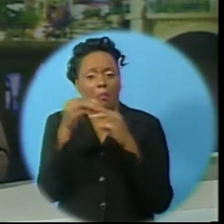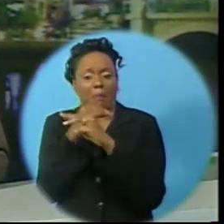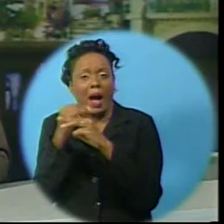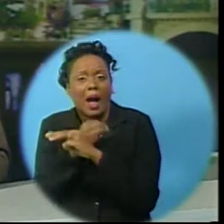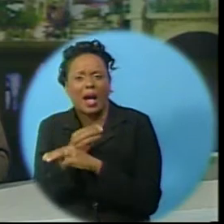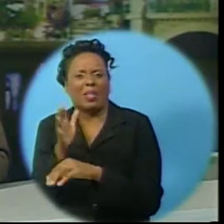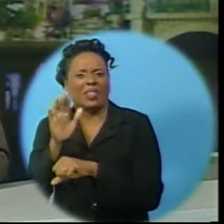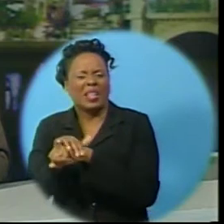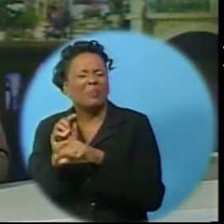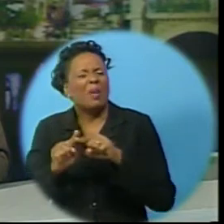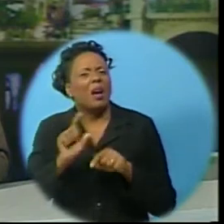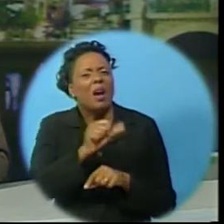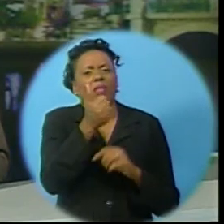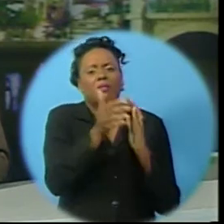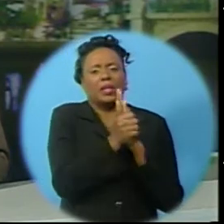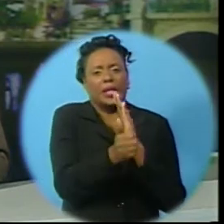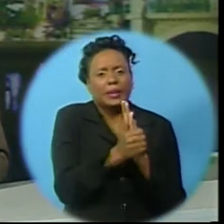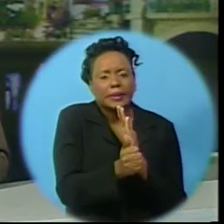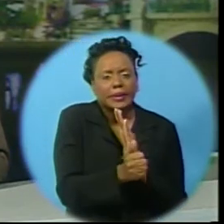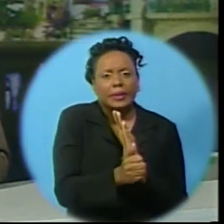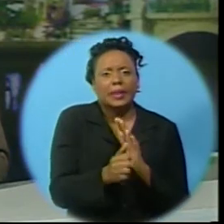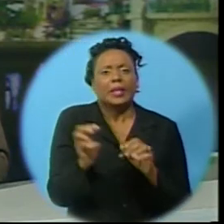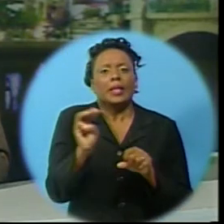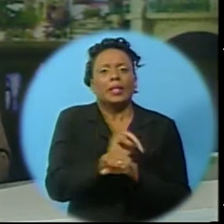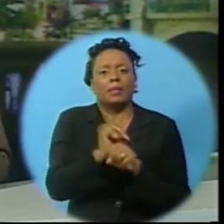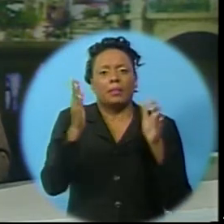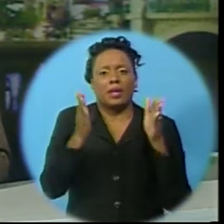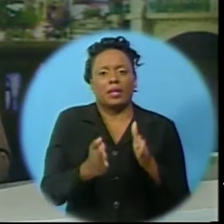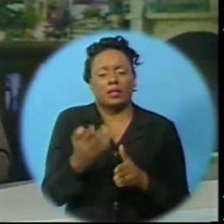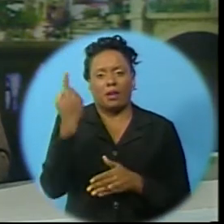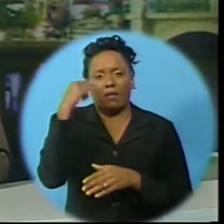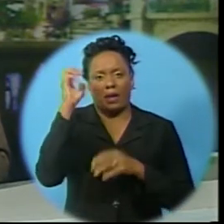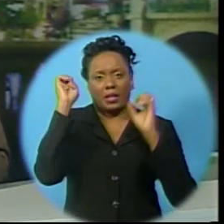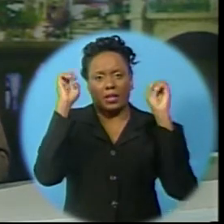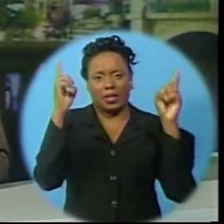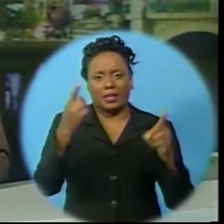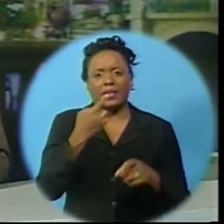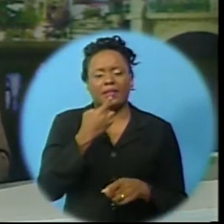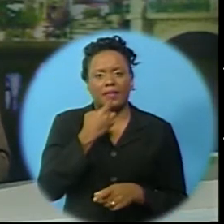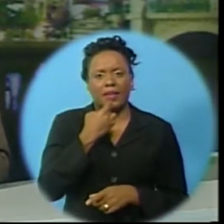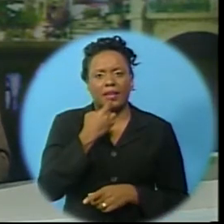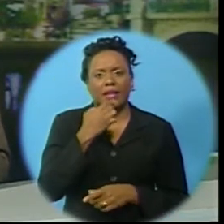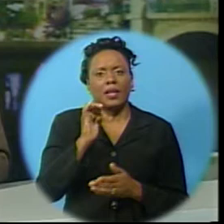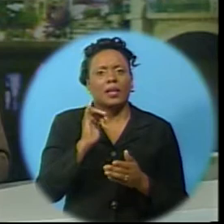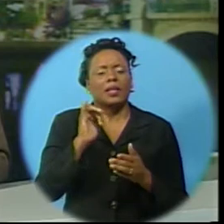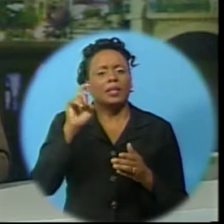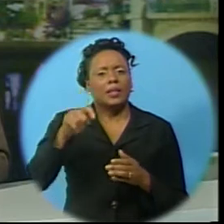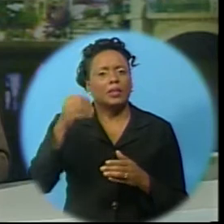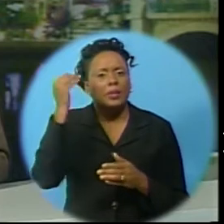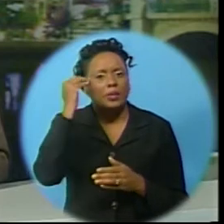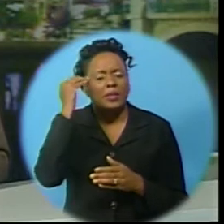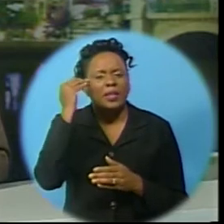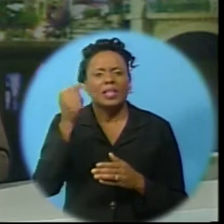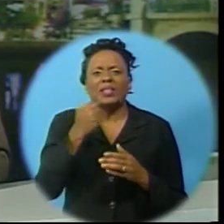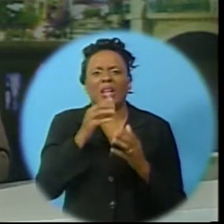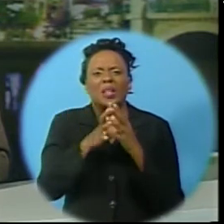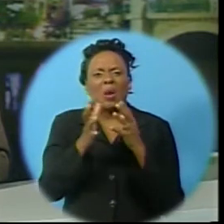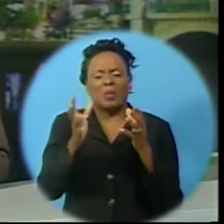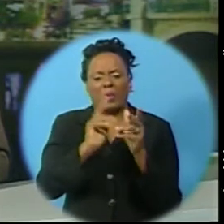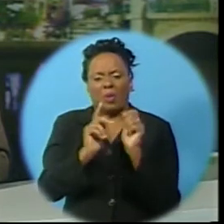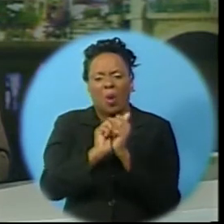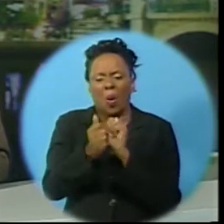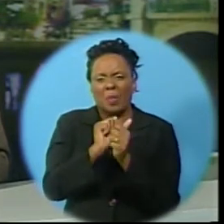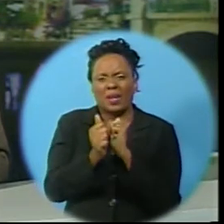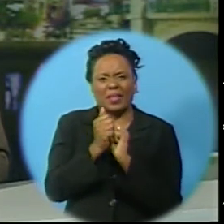from Minister of Education Ronald Jones. He also says the underlying spirit of competition is a cause for concern as it limits